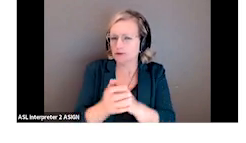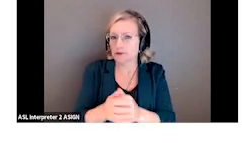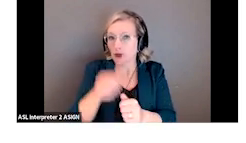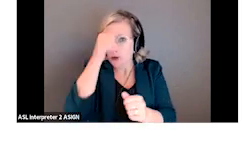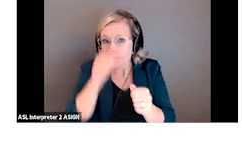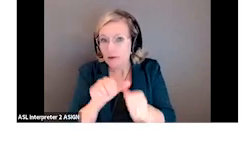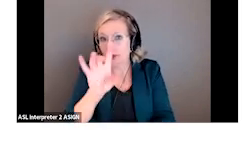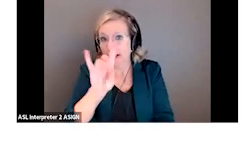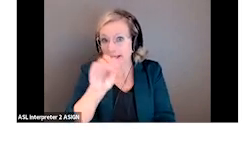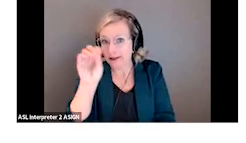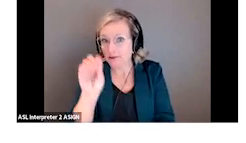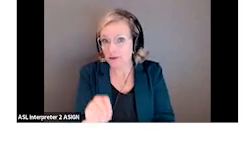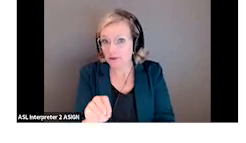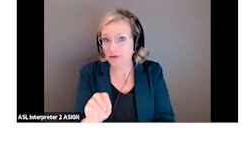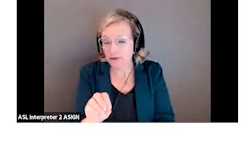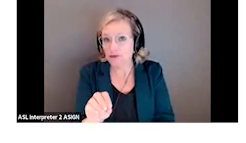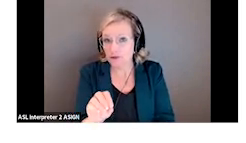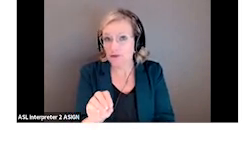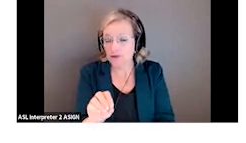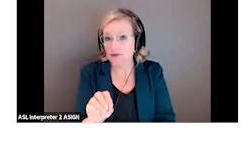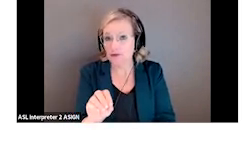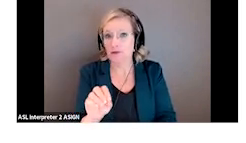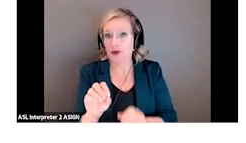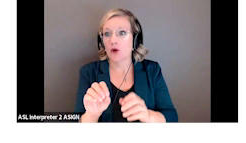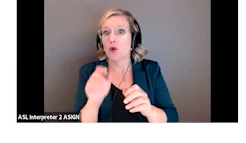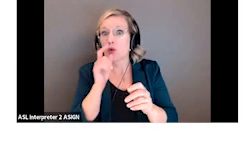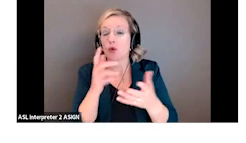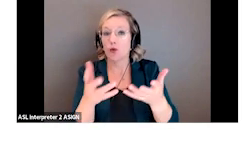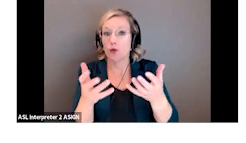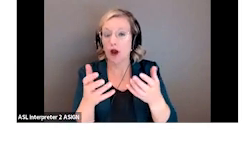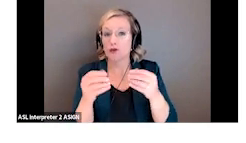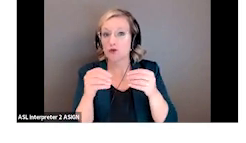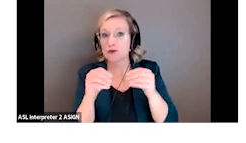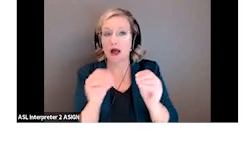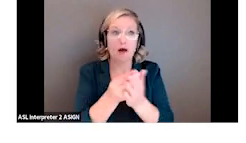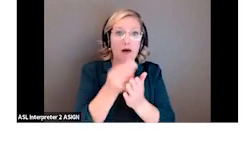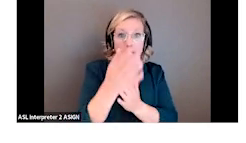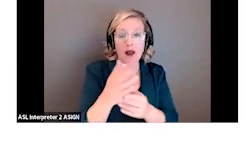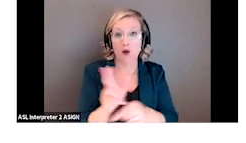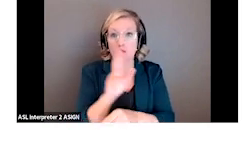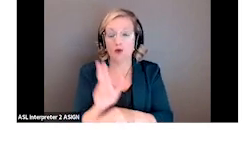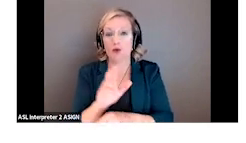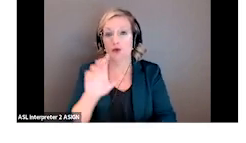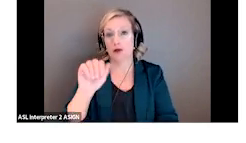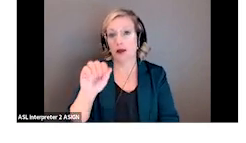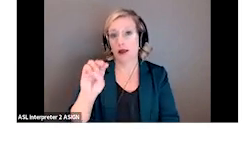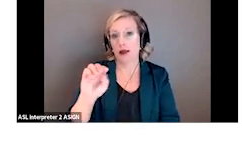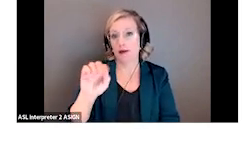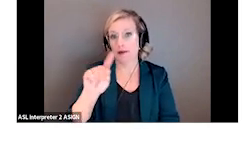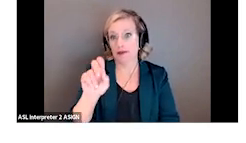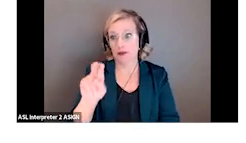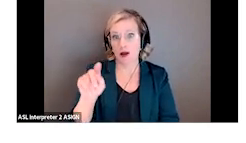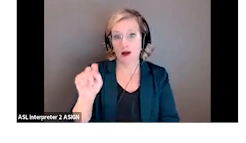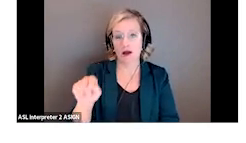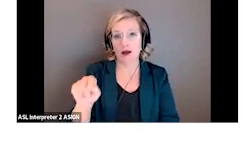of customers who are going through Amazon are not having Amazon buy the product,